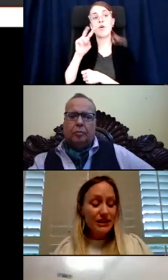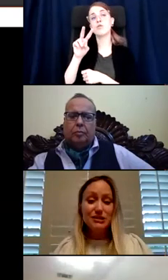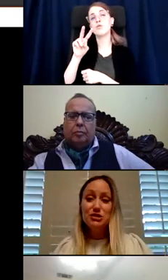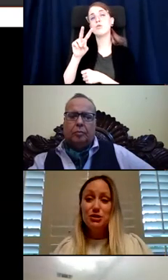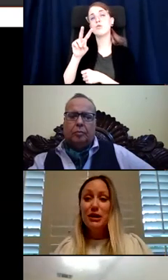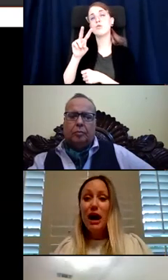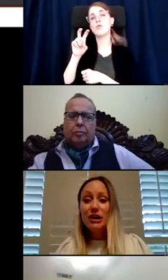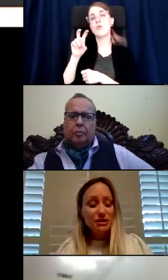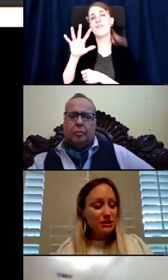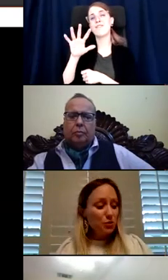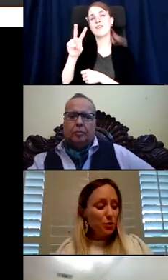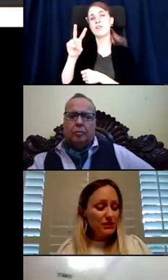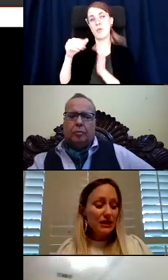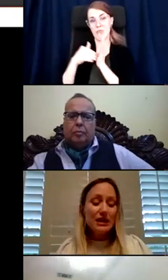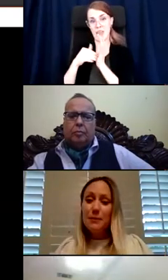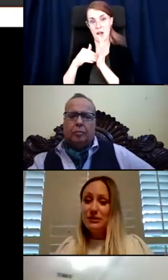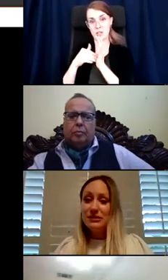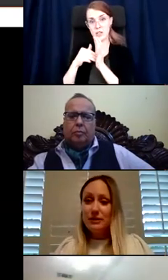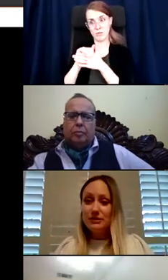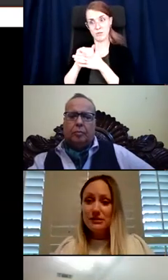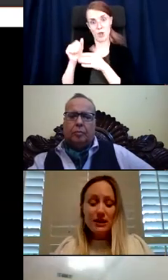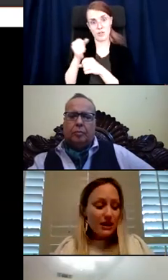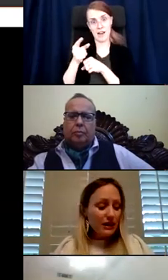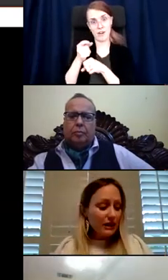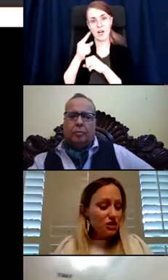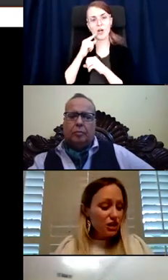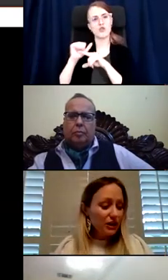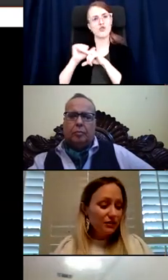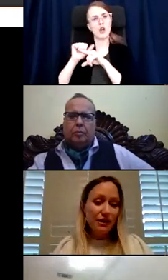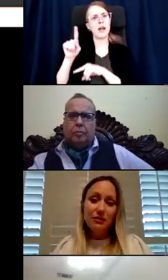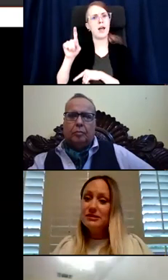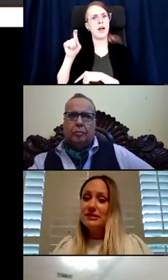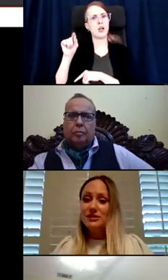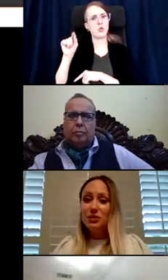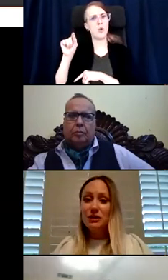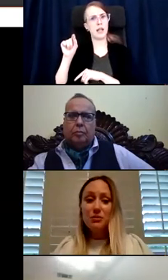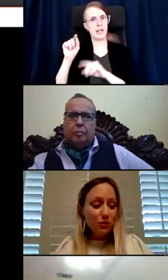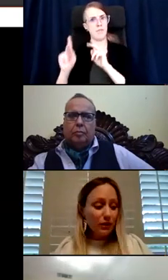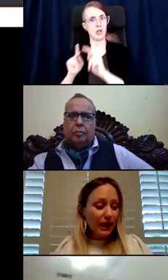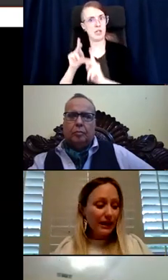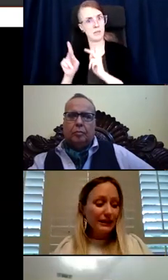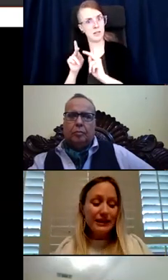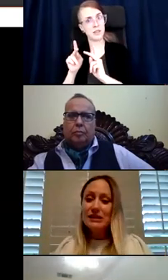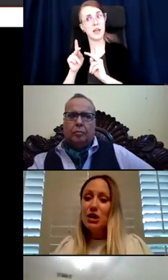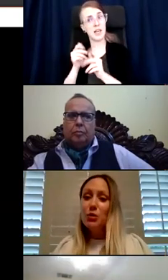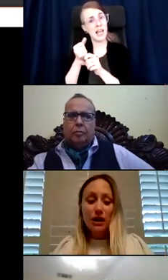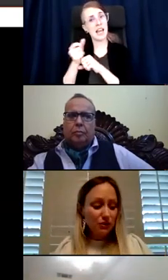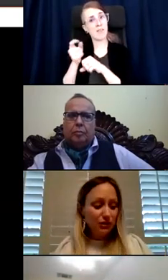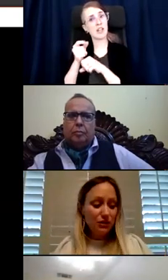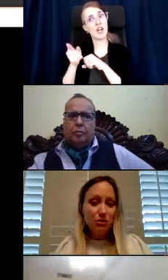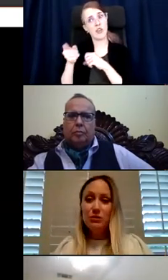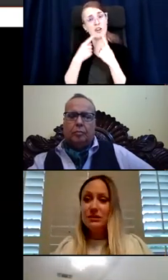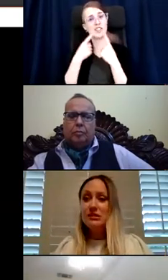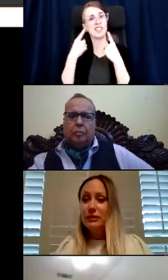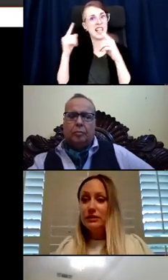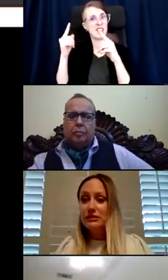$252,000 a year to train 120 participants. And each year, they were successful in employing at least